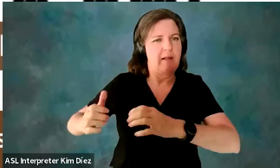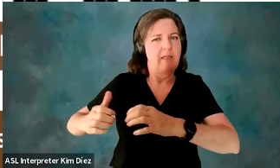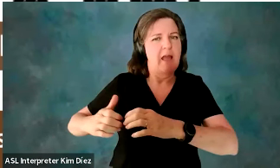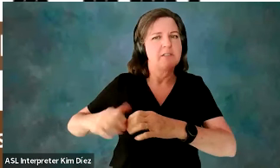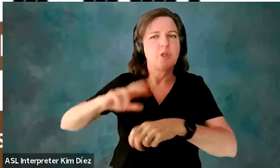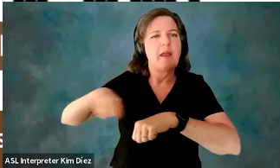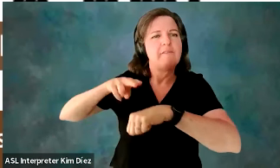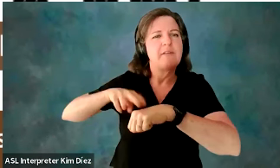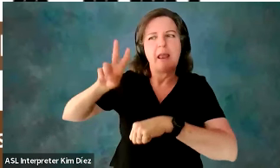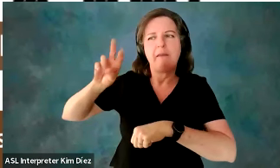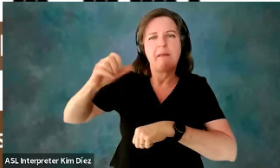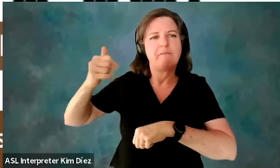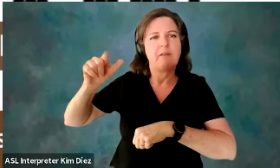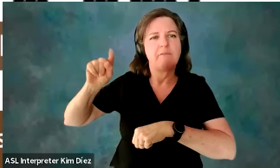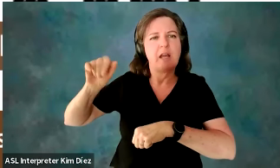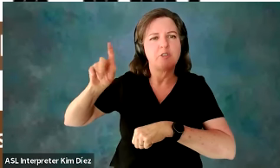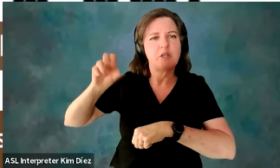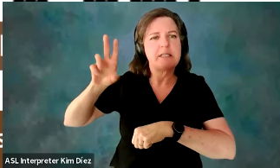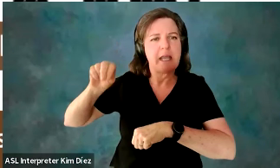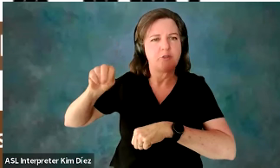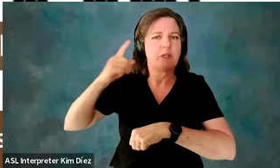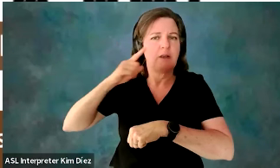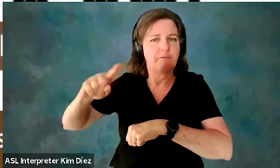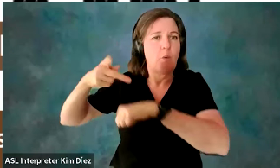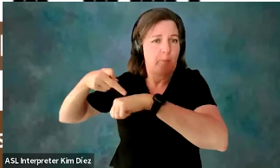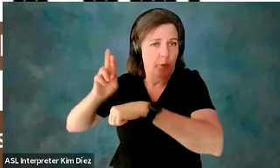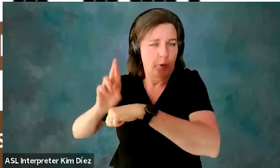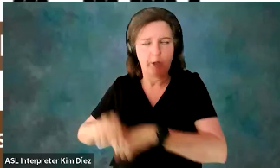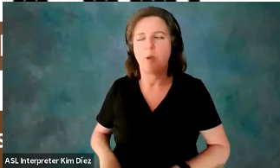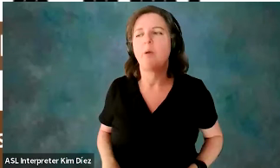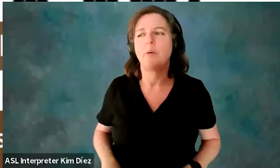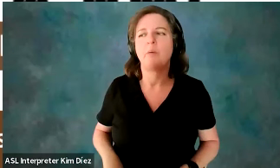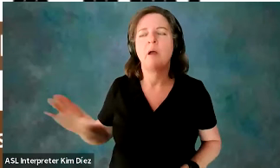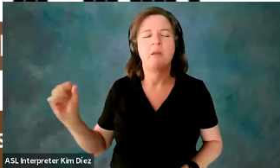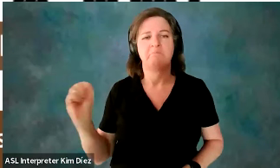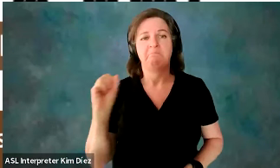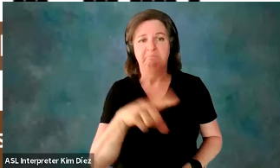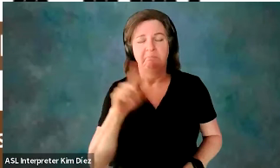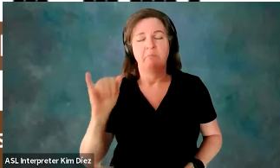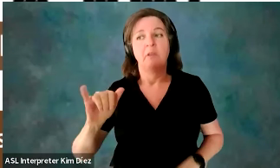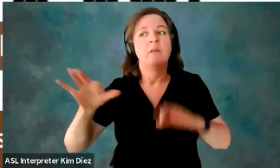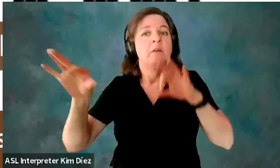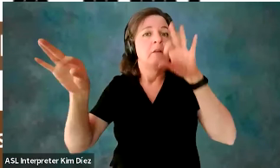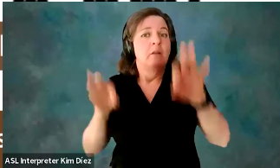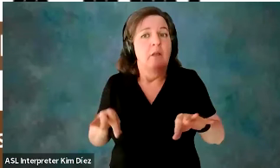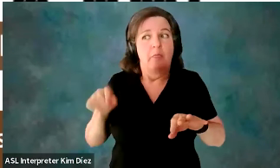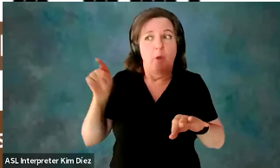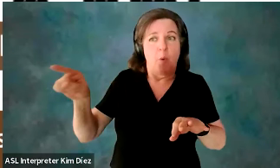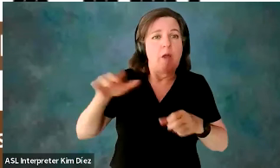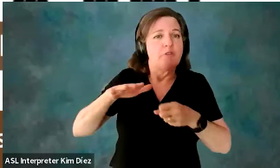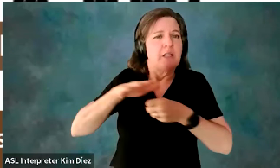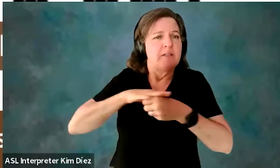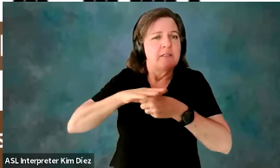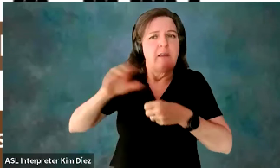vegetation in Puerto Rico. And they ask if the descriptions of the ecological